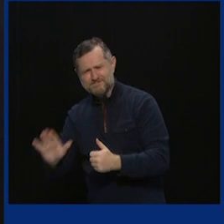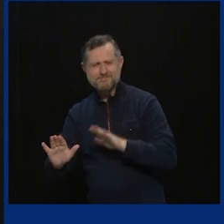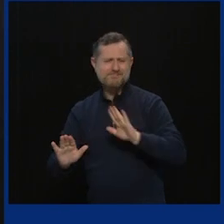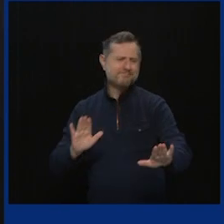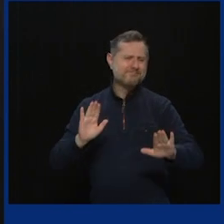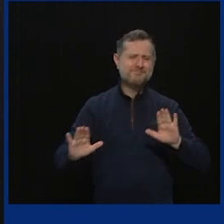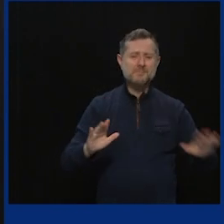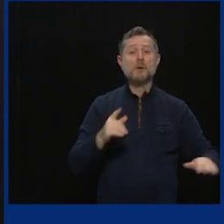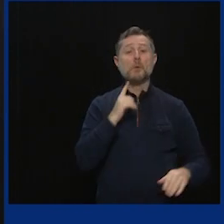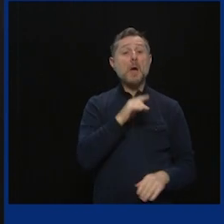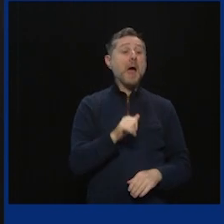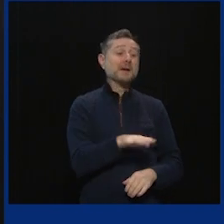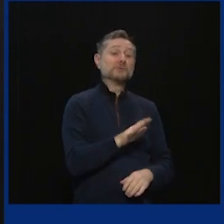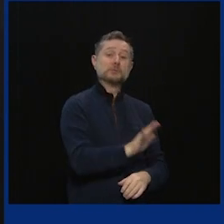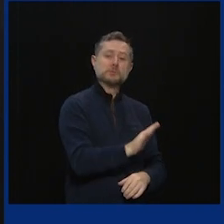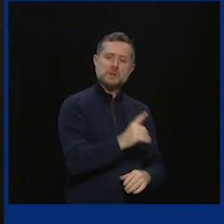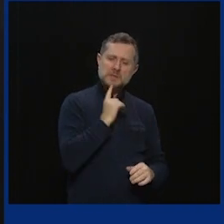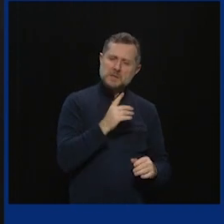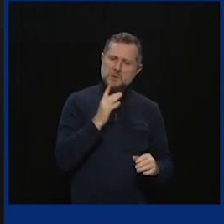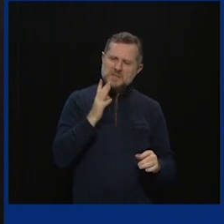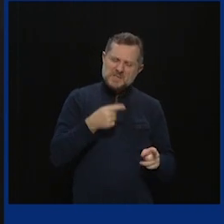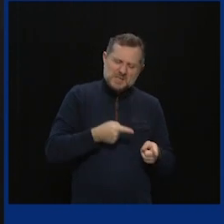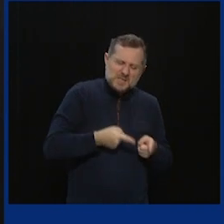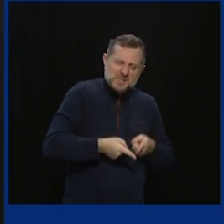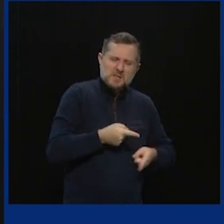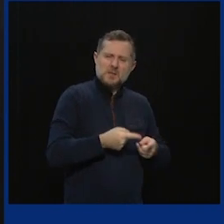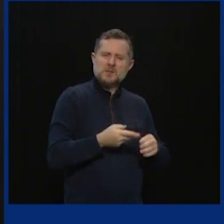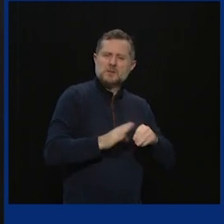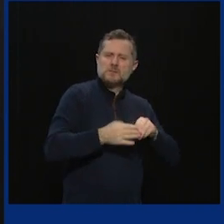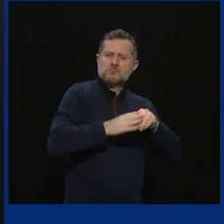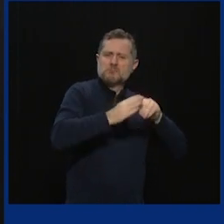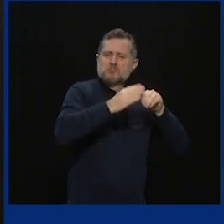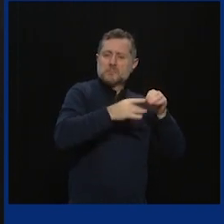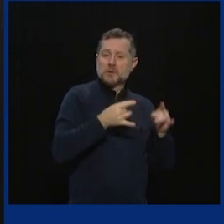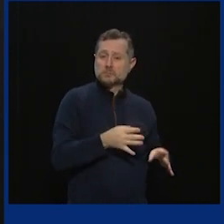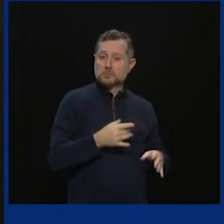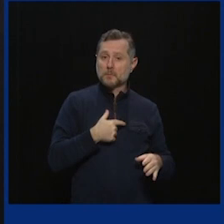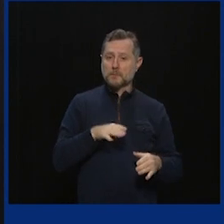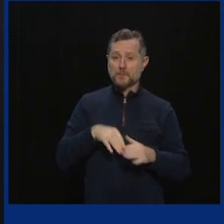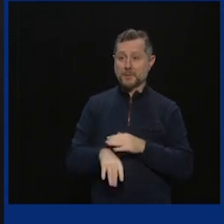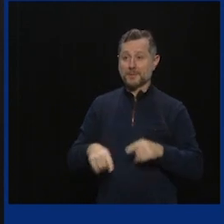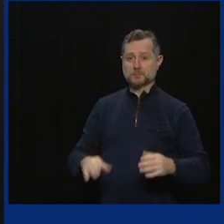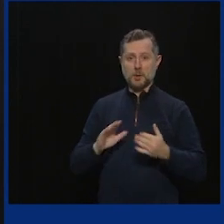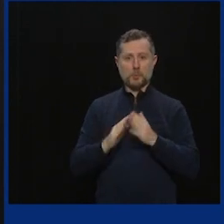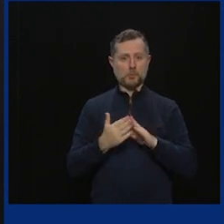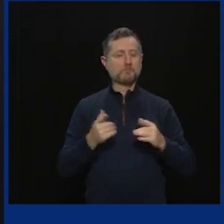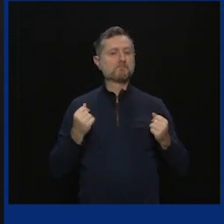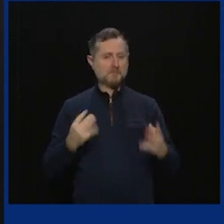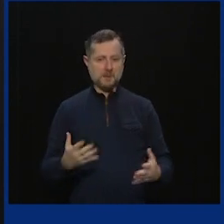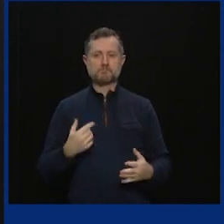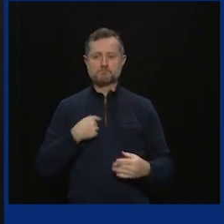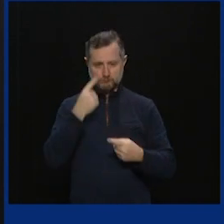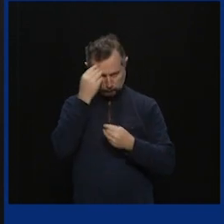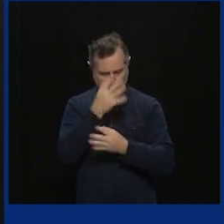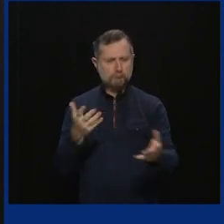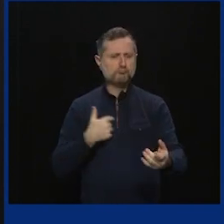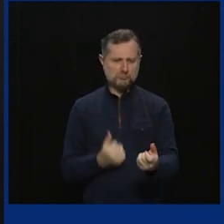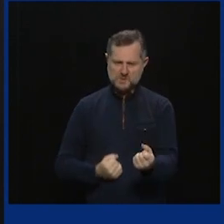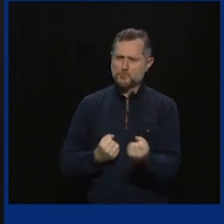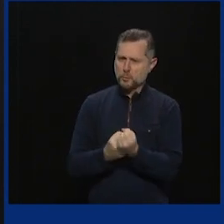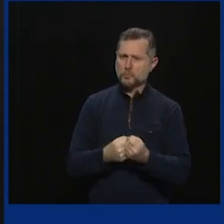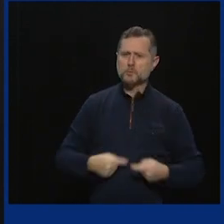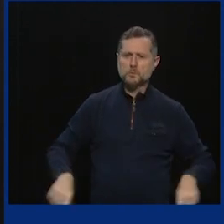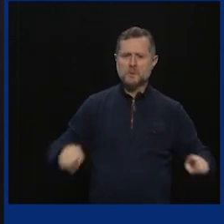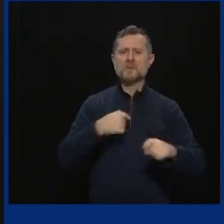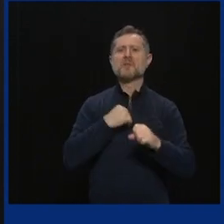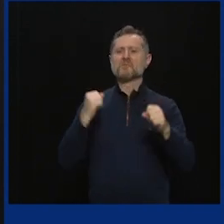hate, which I have come to this community so many times to say, I will stand with you, I am there with you, and I will fight back with you, because if you touch a